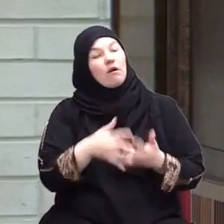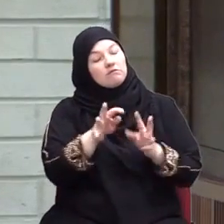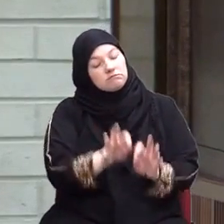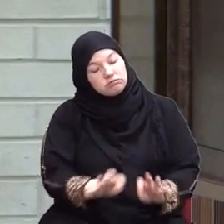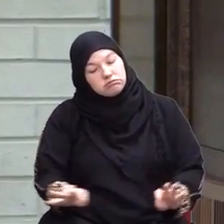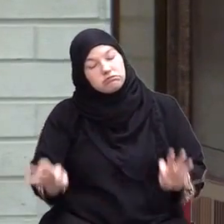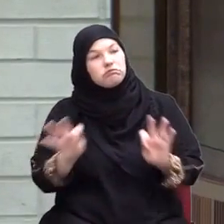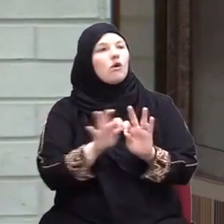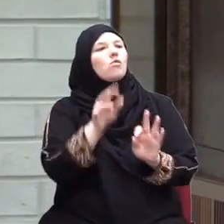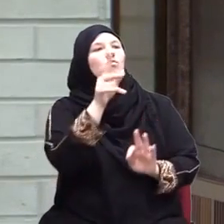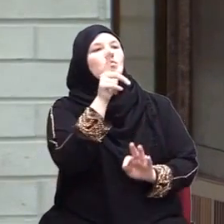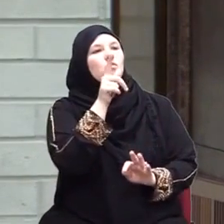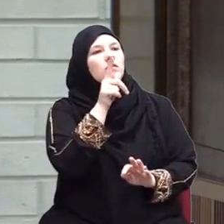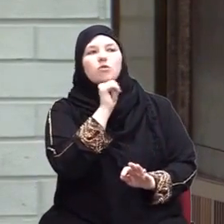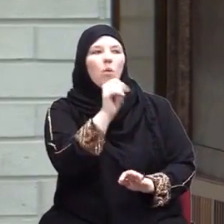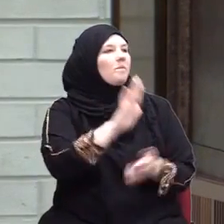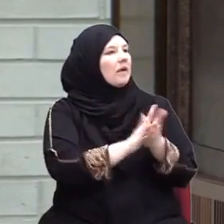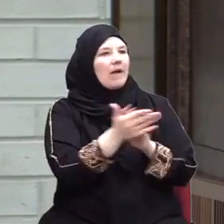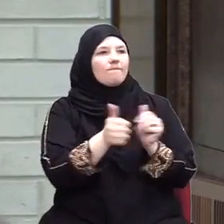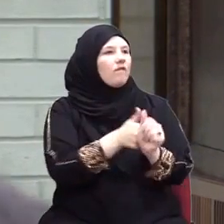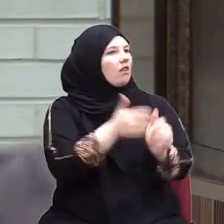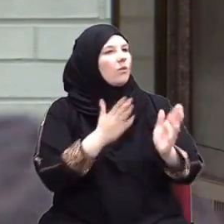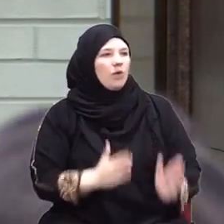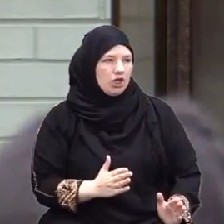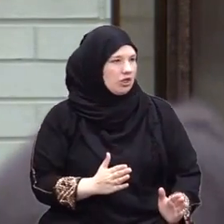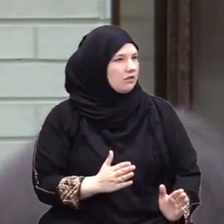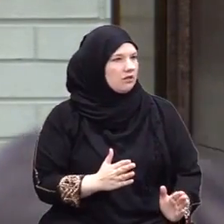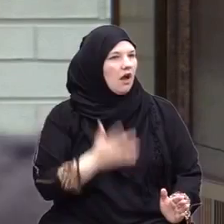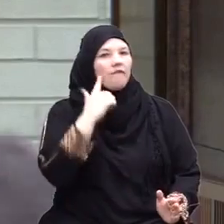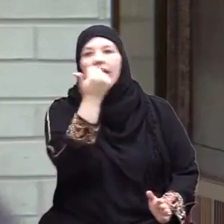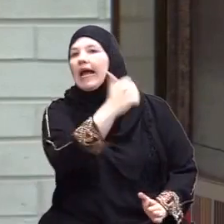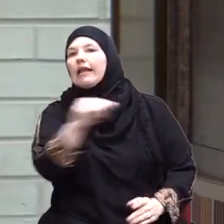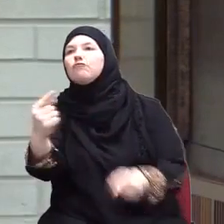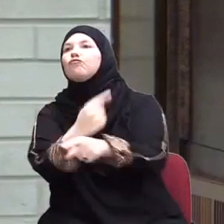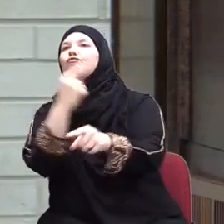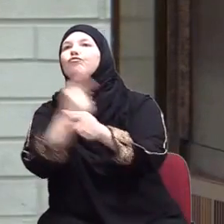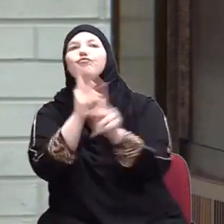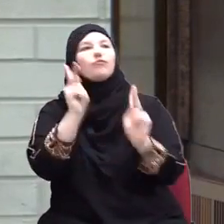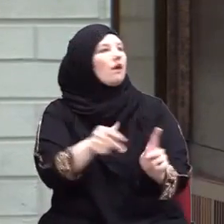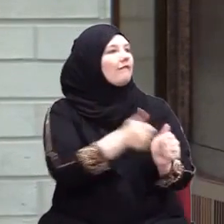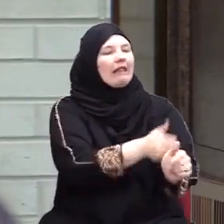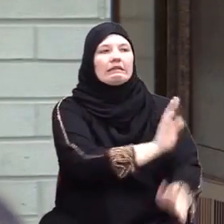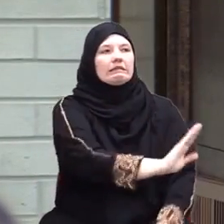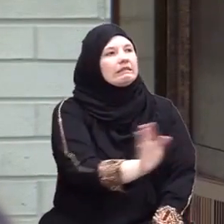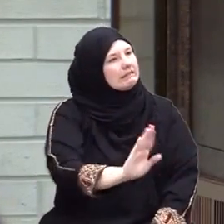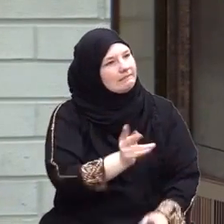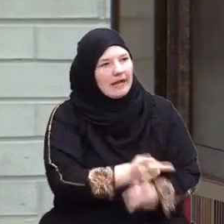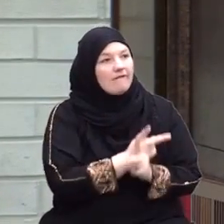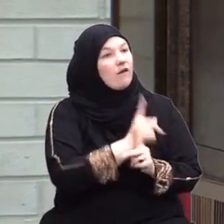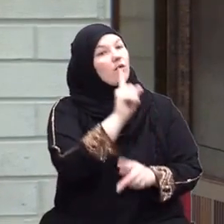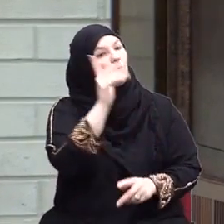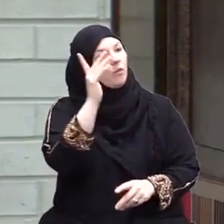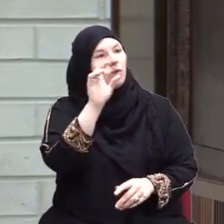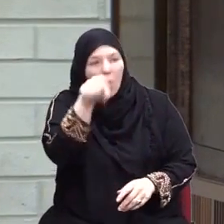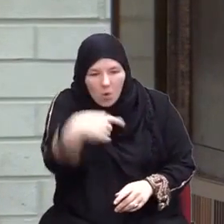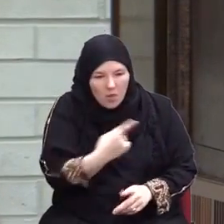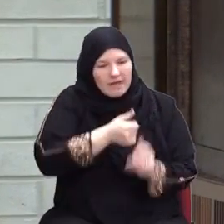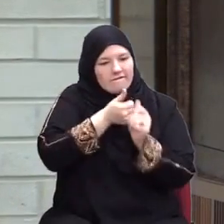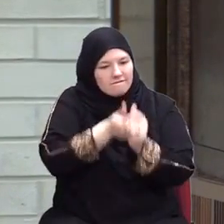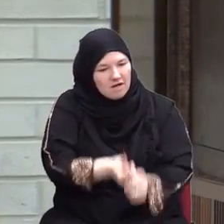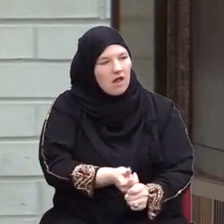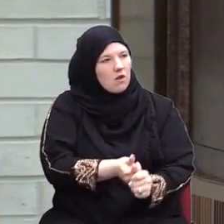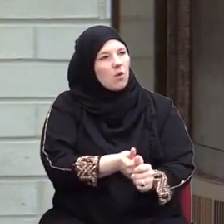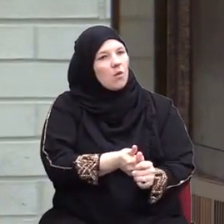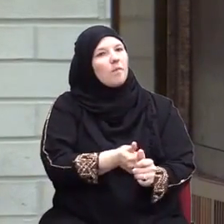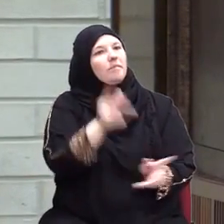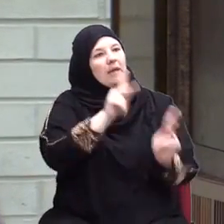will become your fate. Their destiny will become your destiny. So you have to